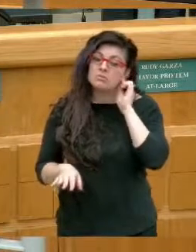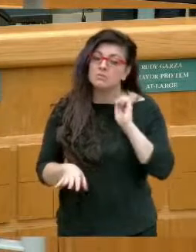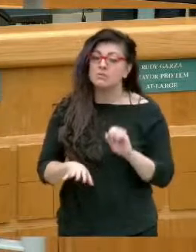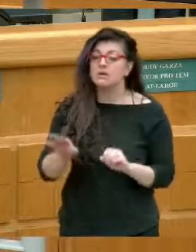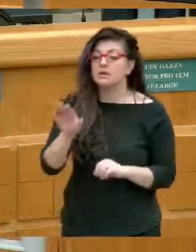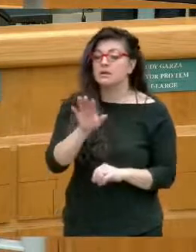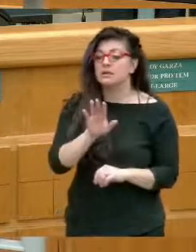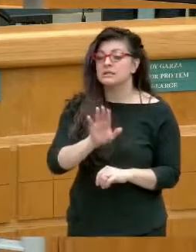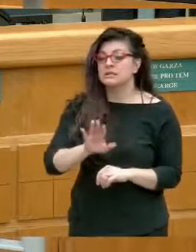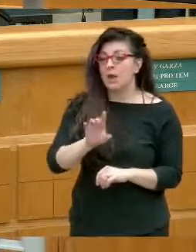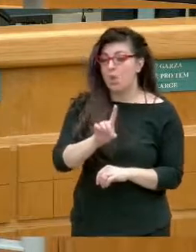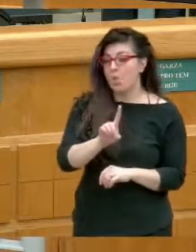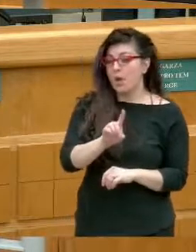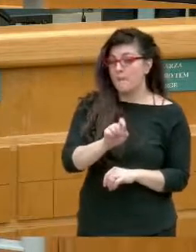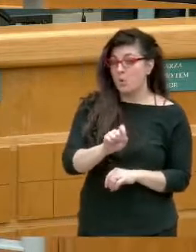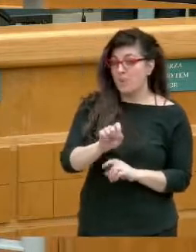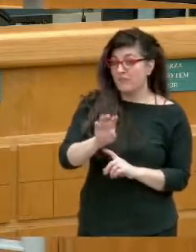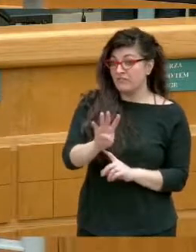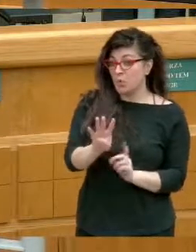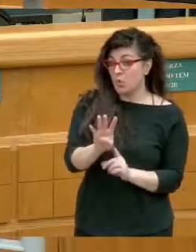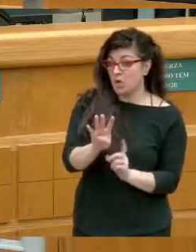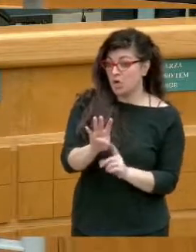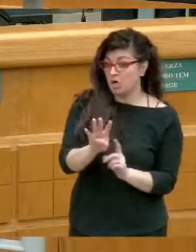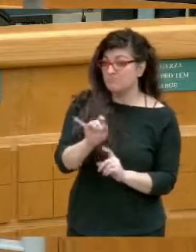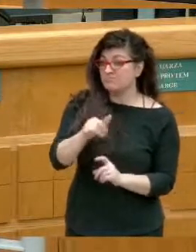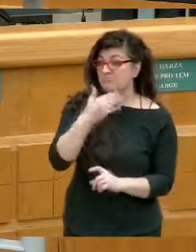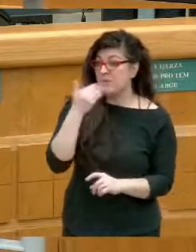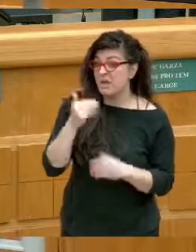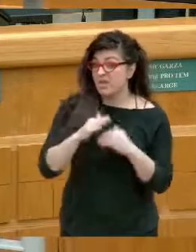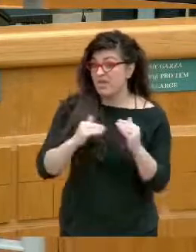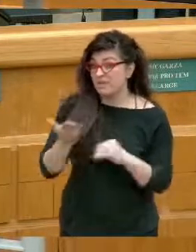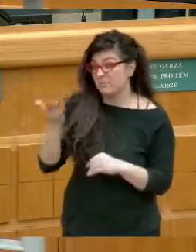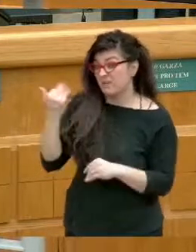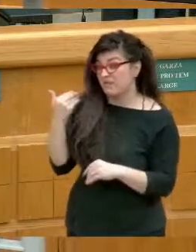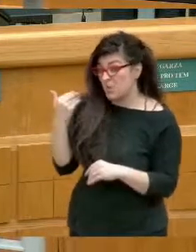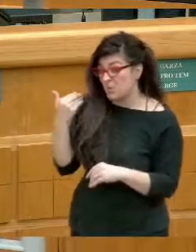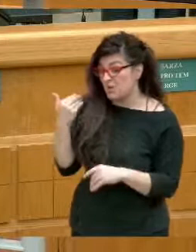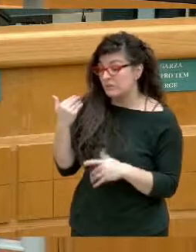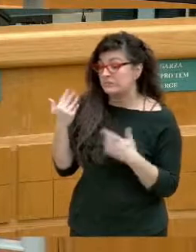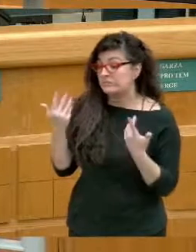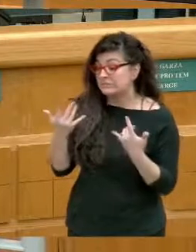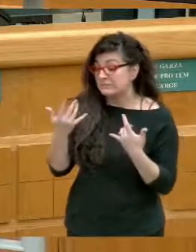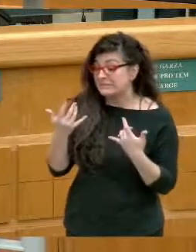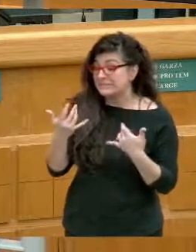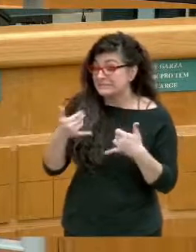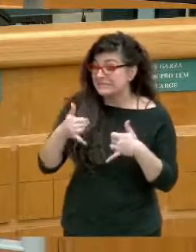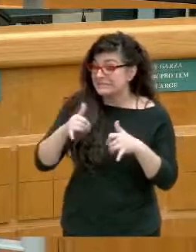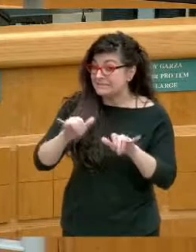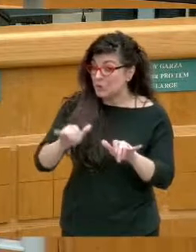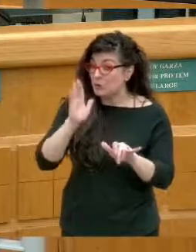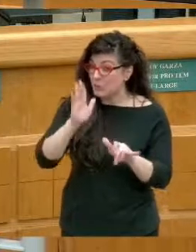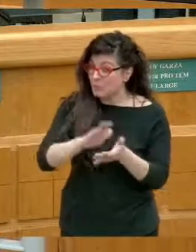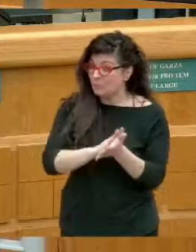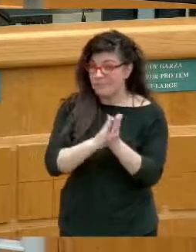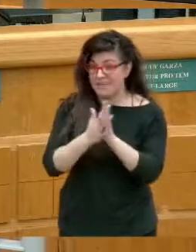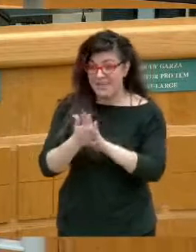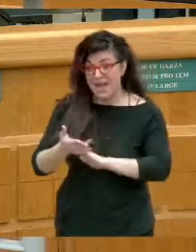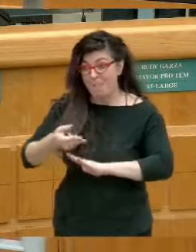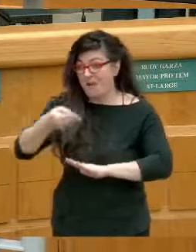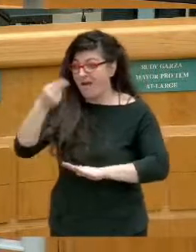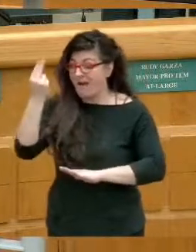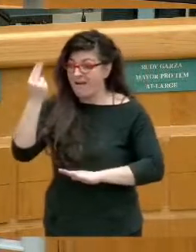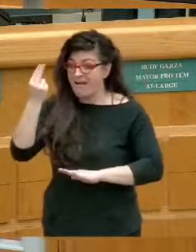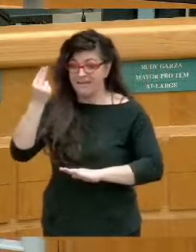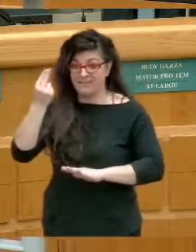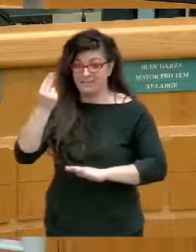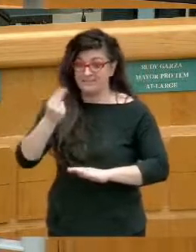1.4. So that looks a lot better than the previous graph, but it still eventually becomes high. It still leads to